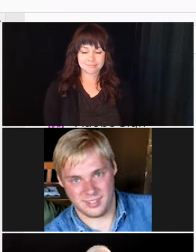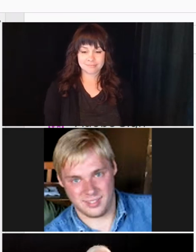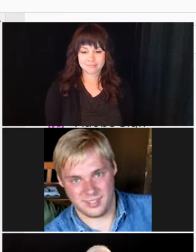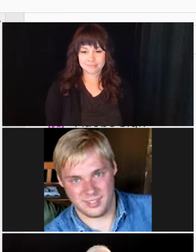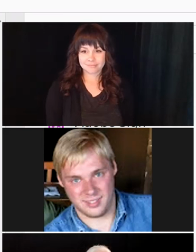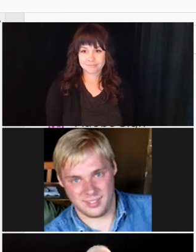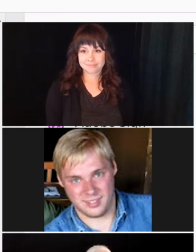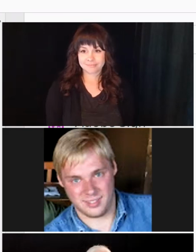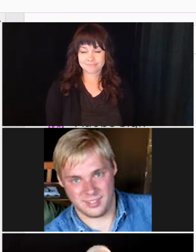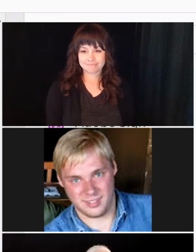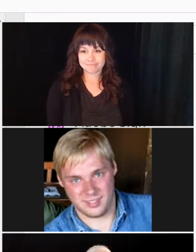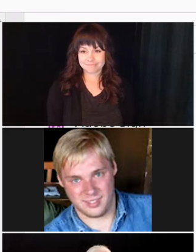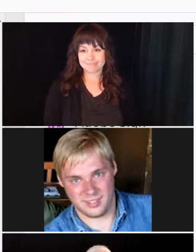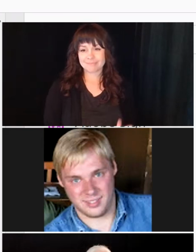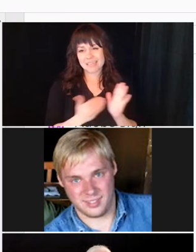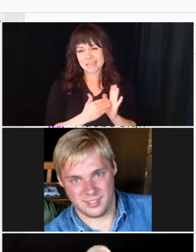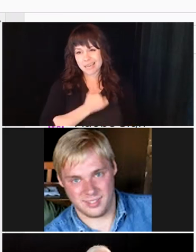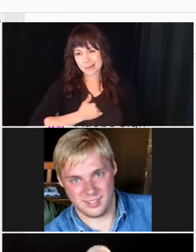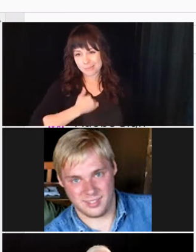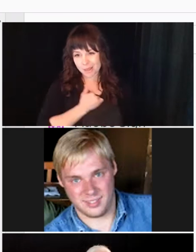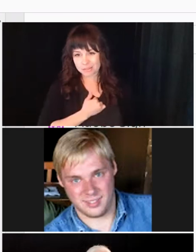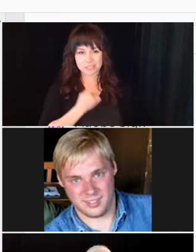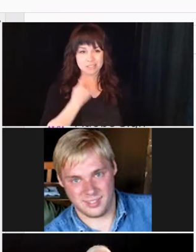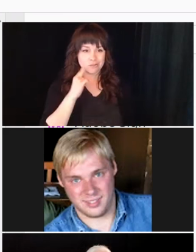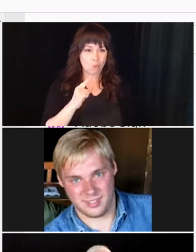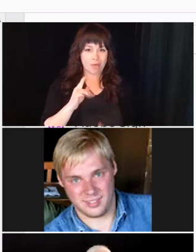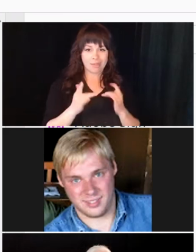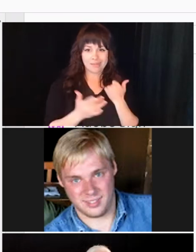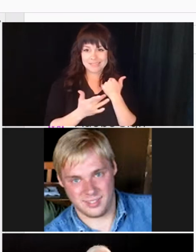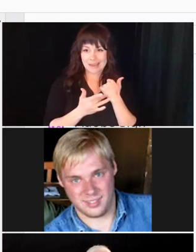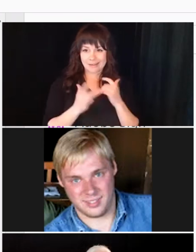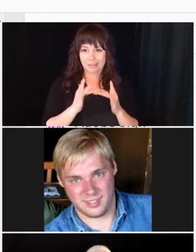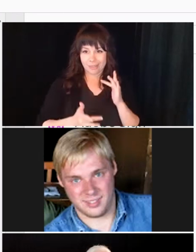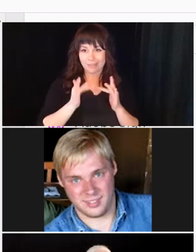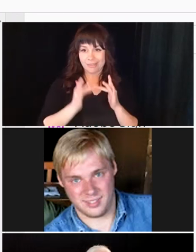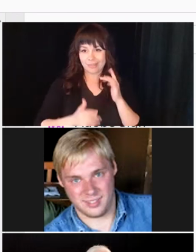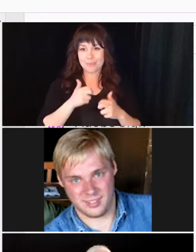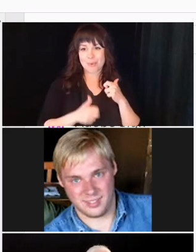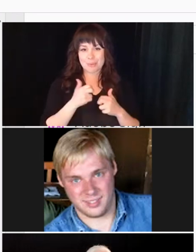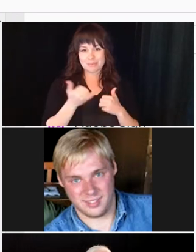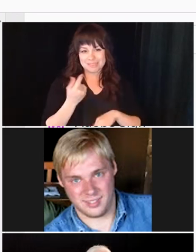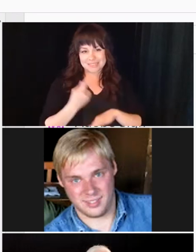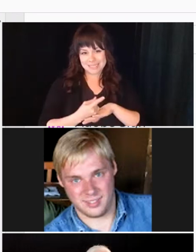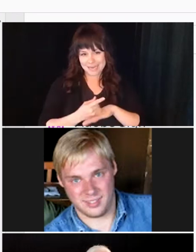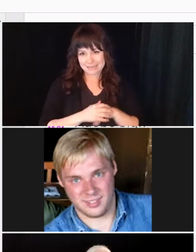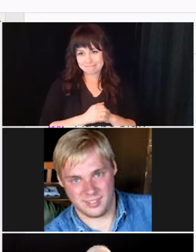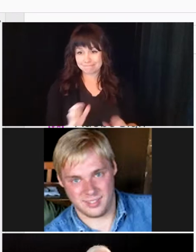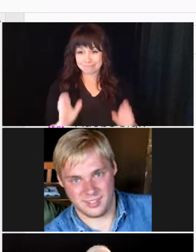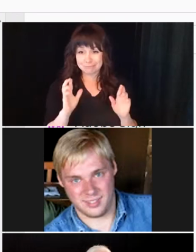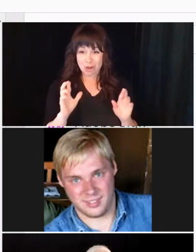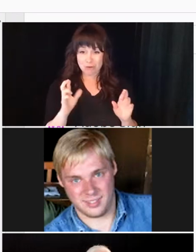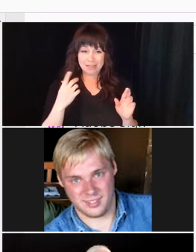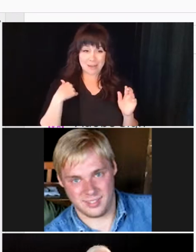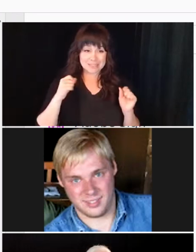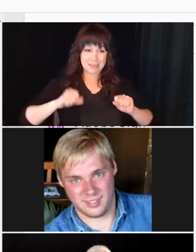And again, I apologize for the technical difficulties with the internet going down. I hope you were able to get all the